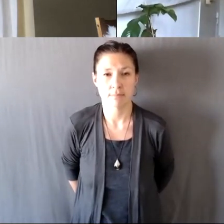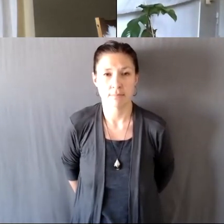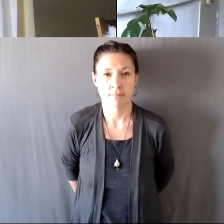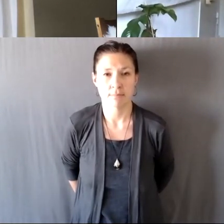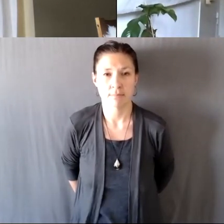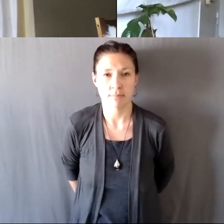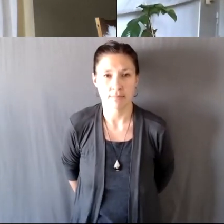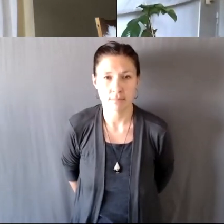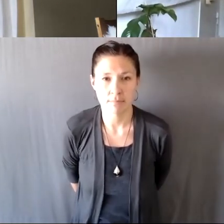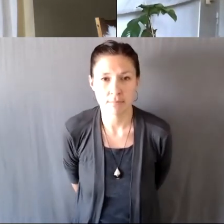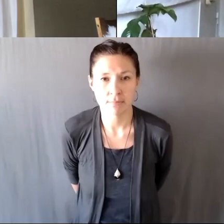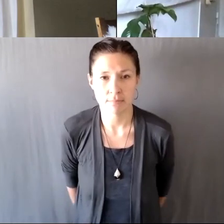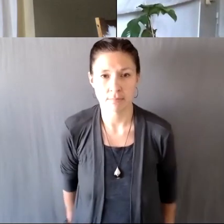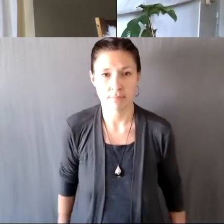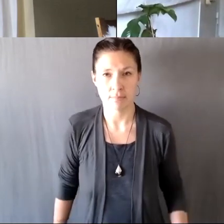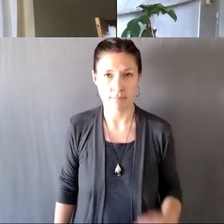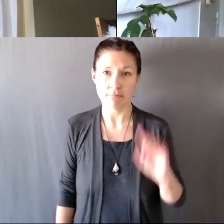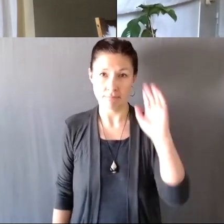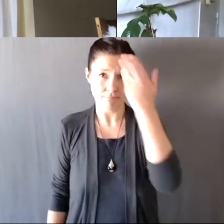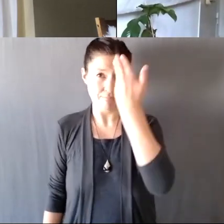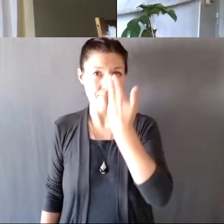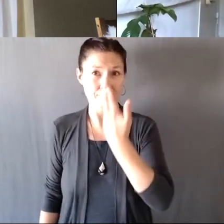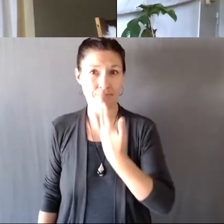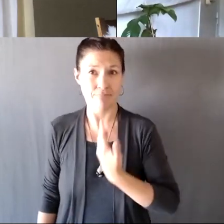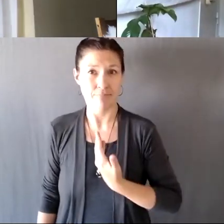Return back down through center.